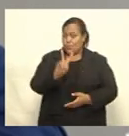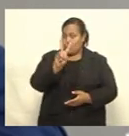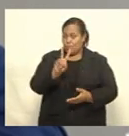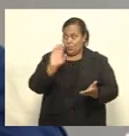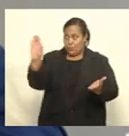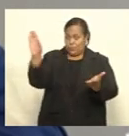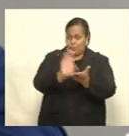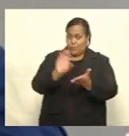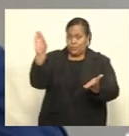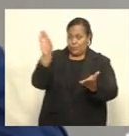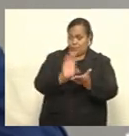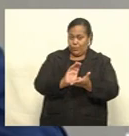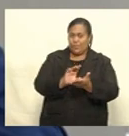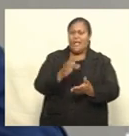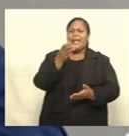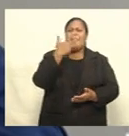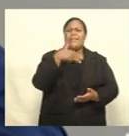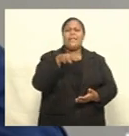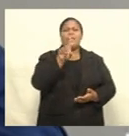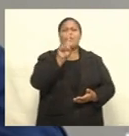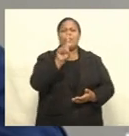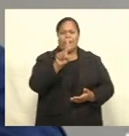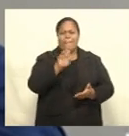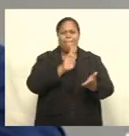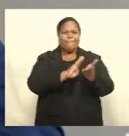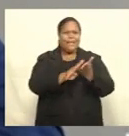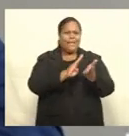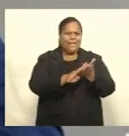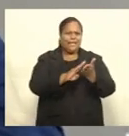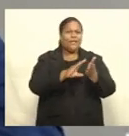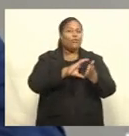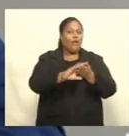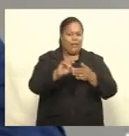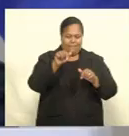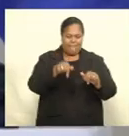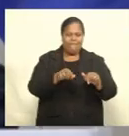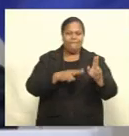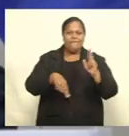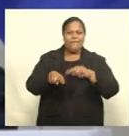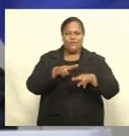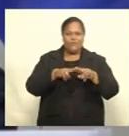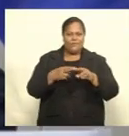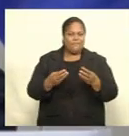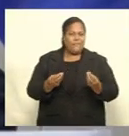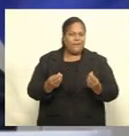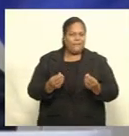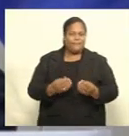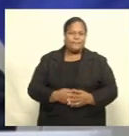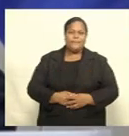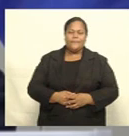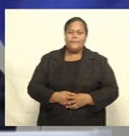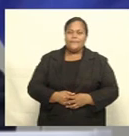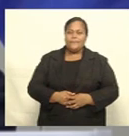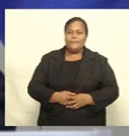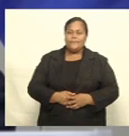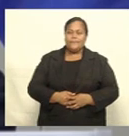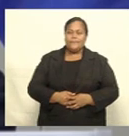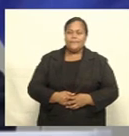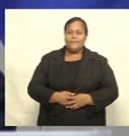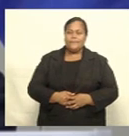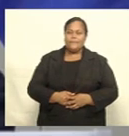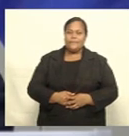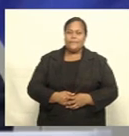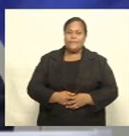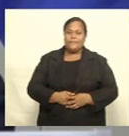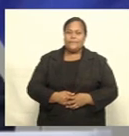we're receiving about $91 million Fijian. And can I say that our